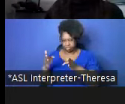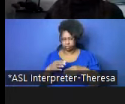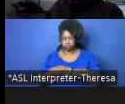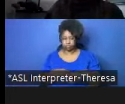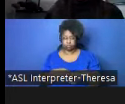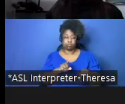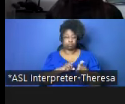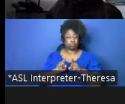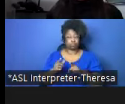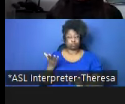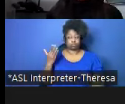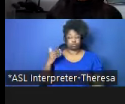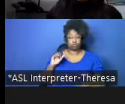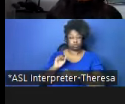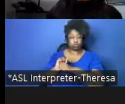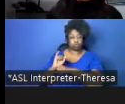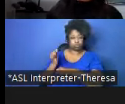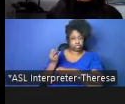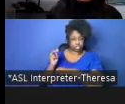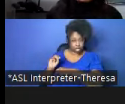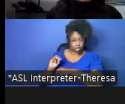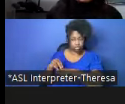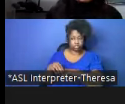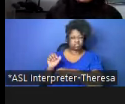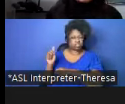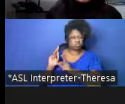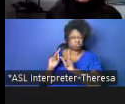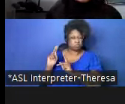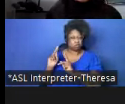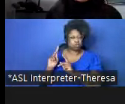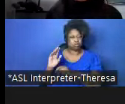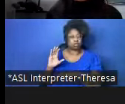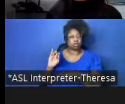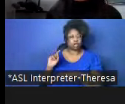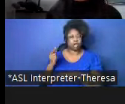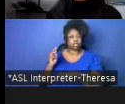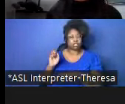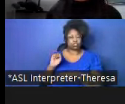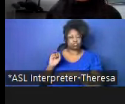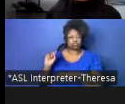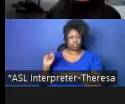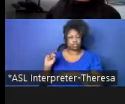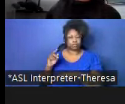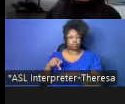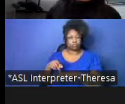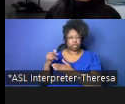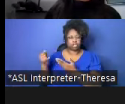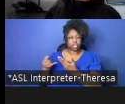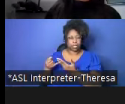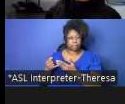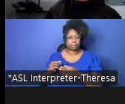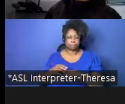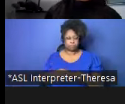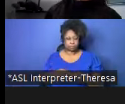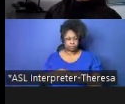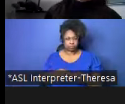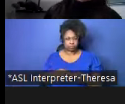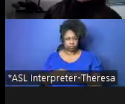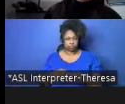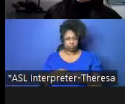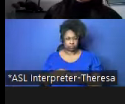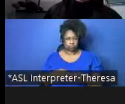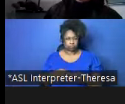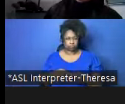with John and others on the Cottage Street project. It was advanced to a